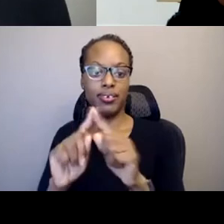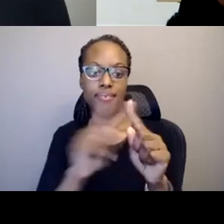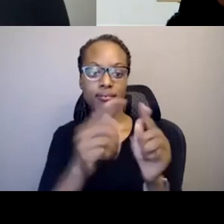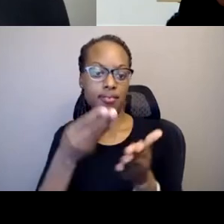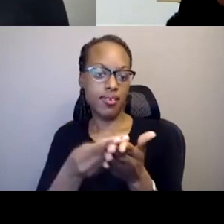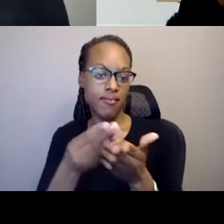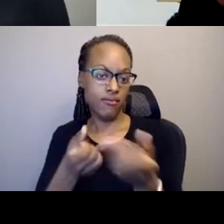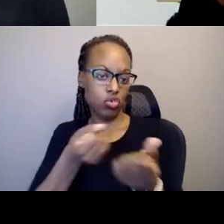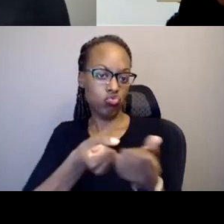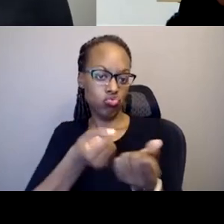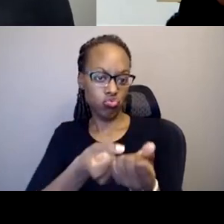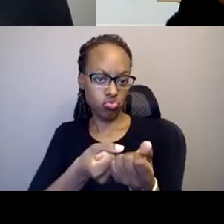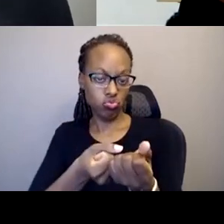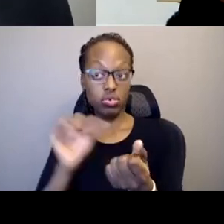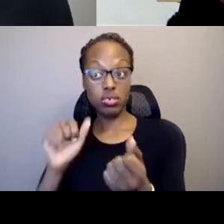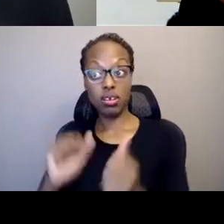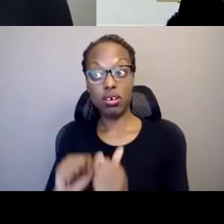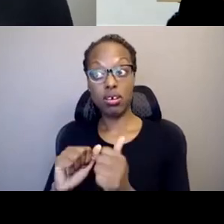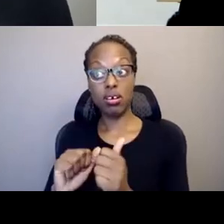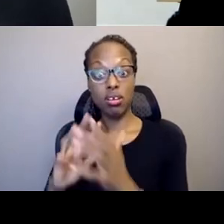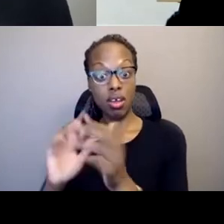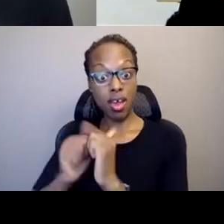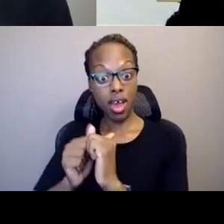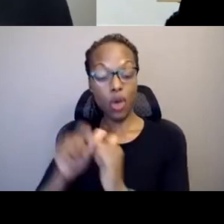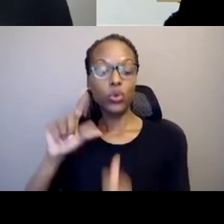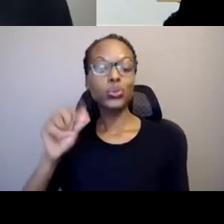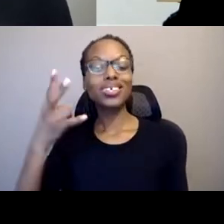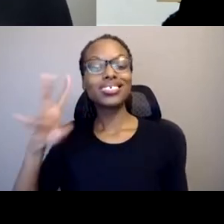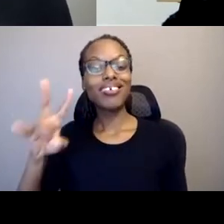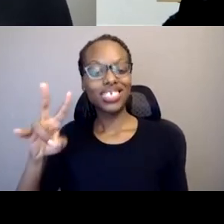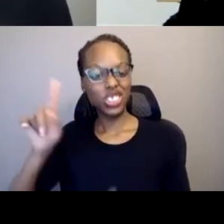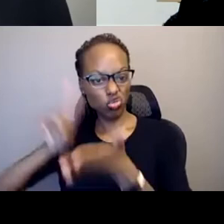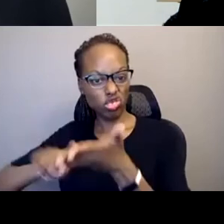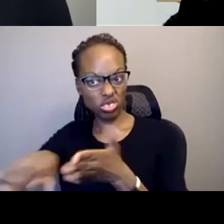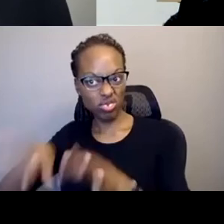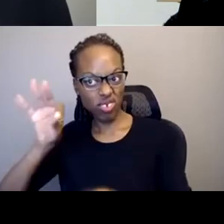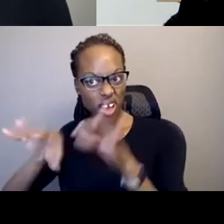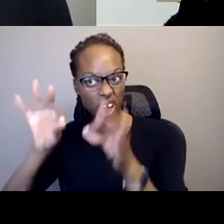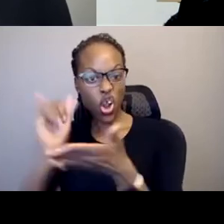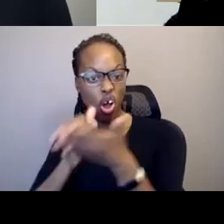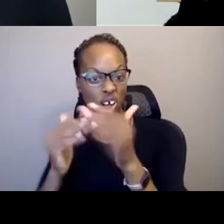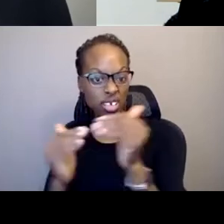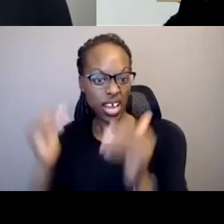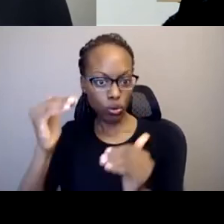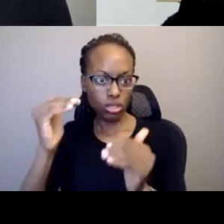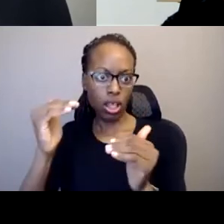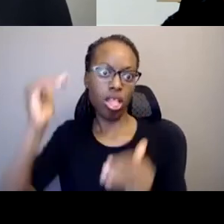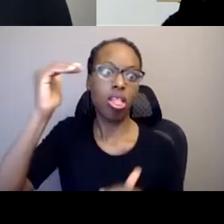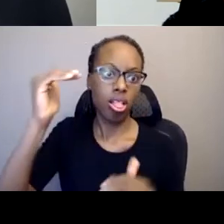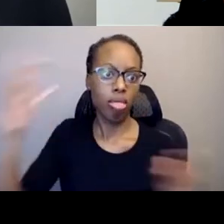to research in 2017 that showed that inequities in the arts were actually getting worse, which was really depressing